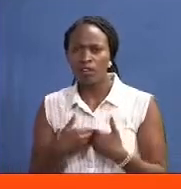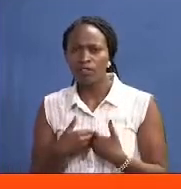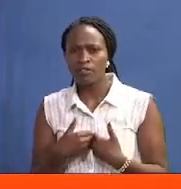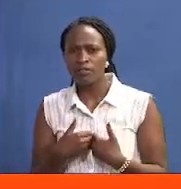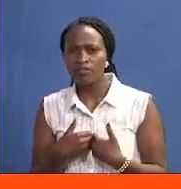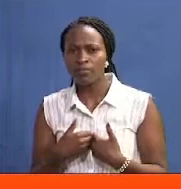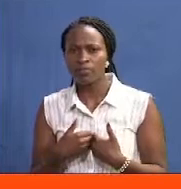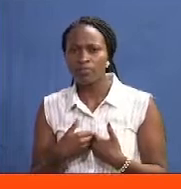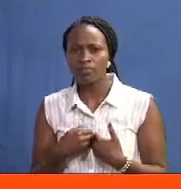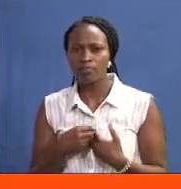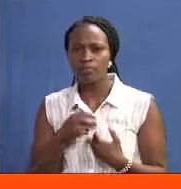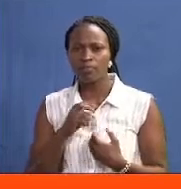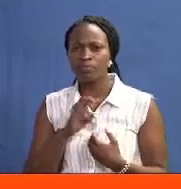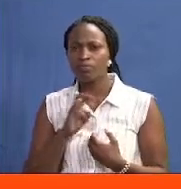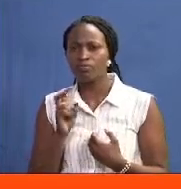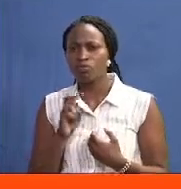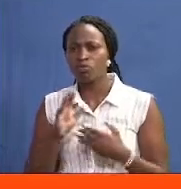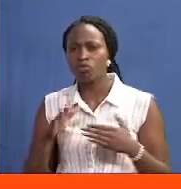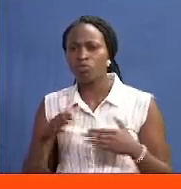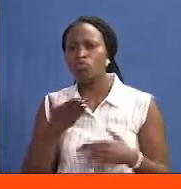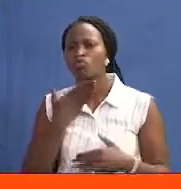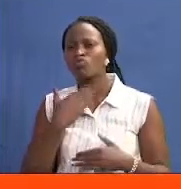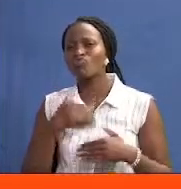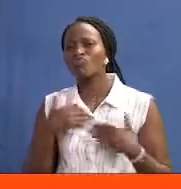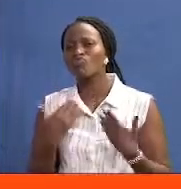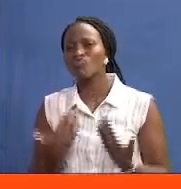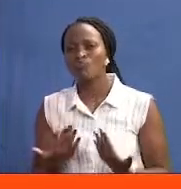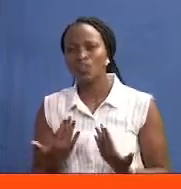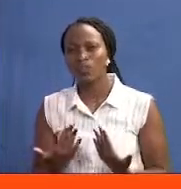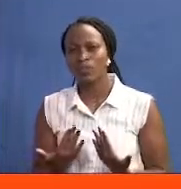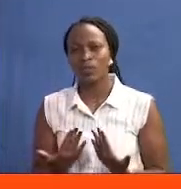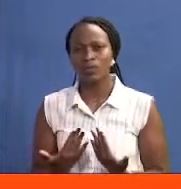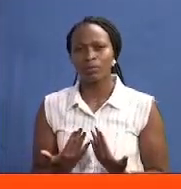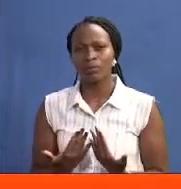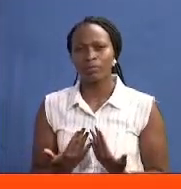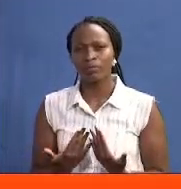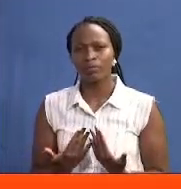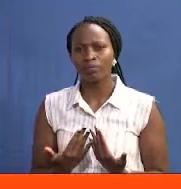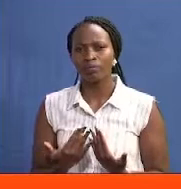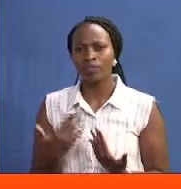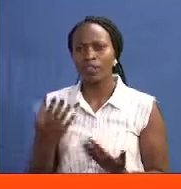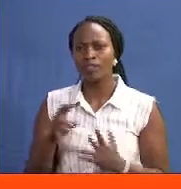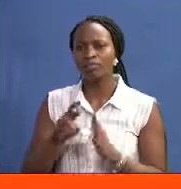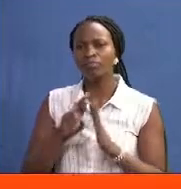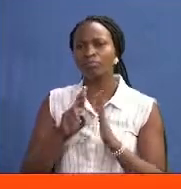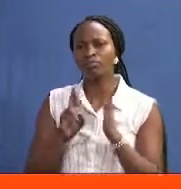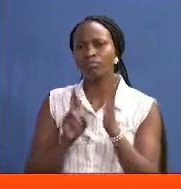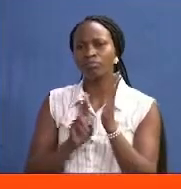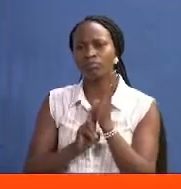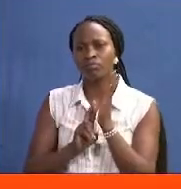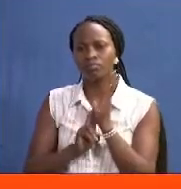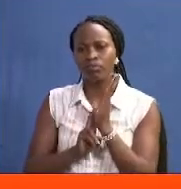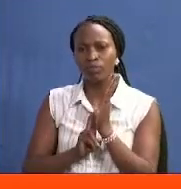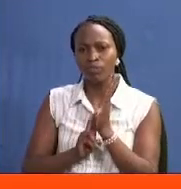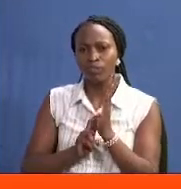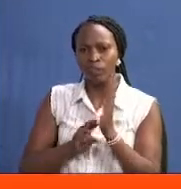now setting the agenda on mm-hmm. what issues really matter to them. Mm-hmm. And taking up the role of agenda setting is a